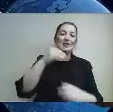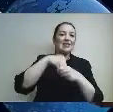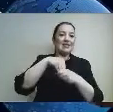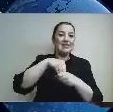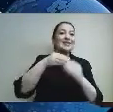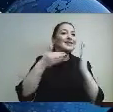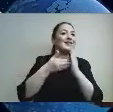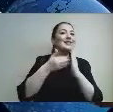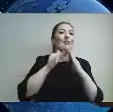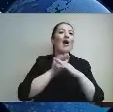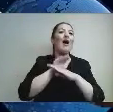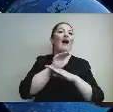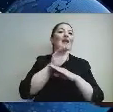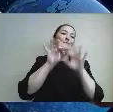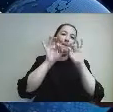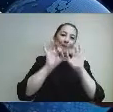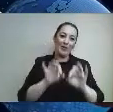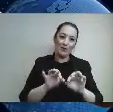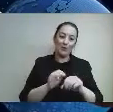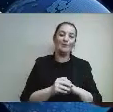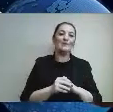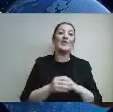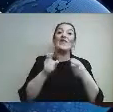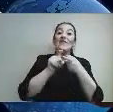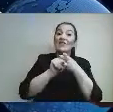Social entrepreneurs